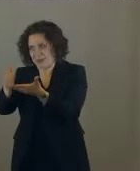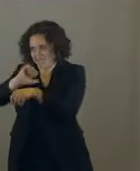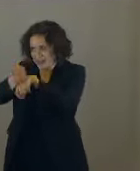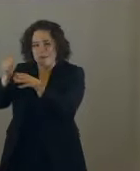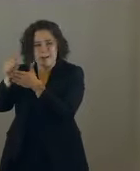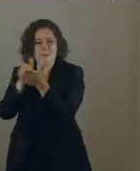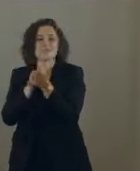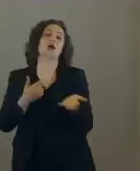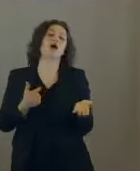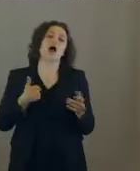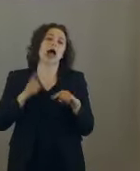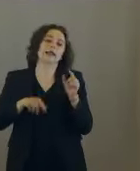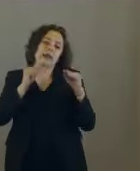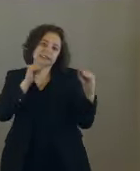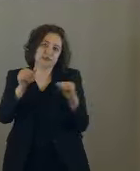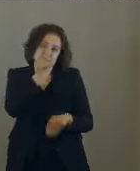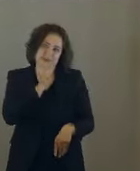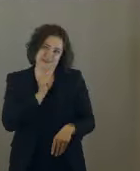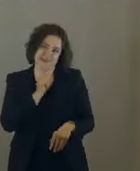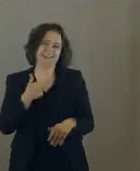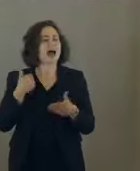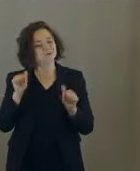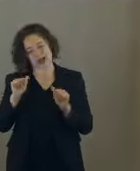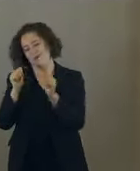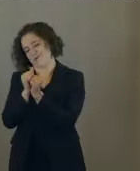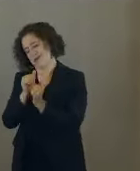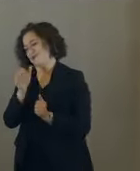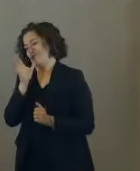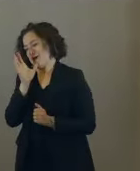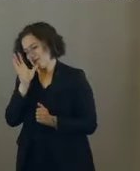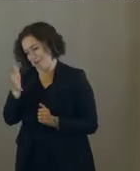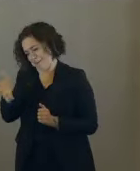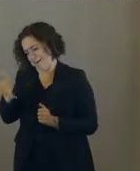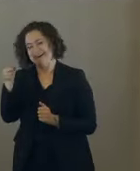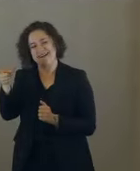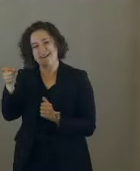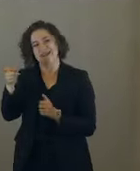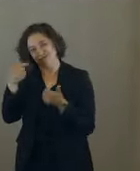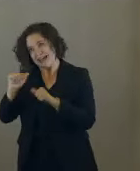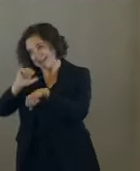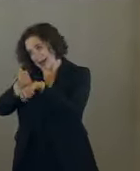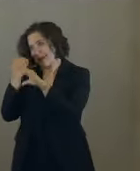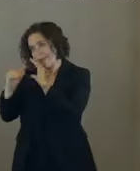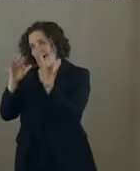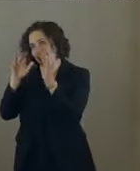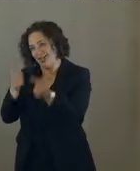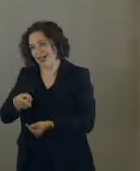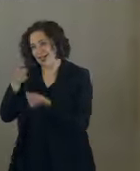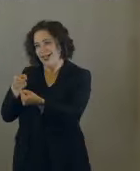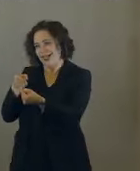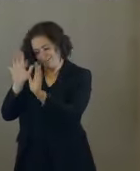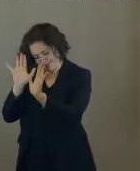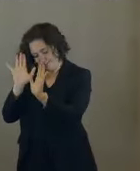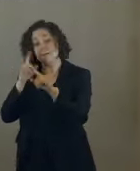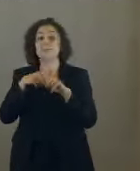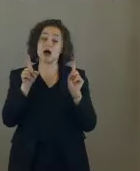set up an email address any number of different times and it just never worked out. But we can teach our staff to take the time to make